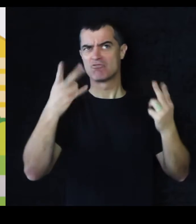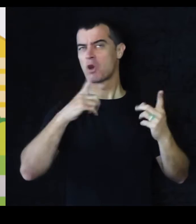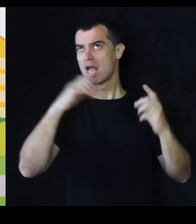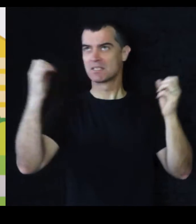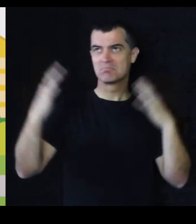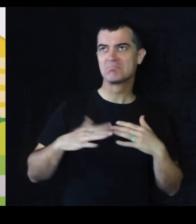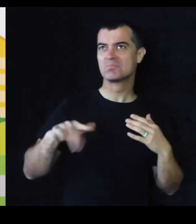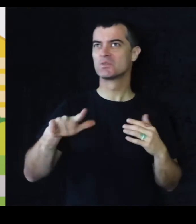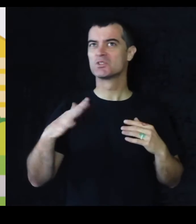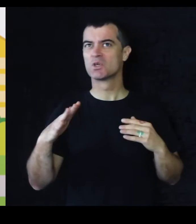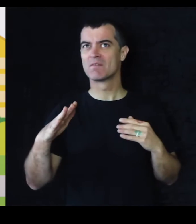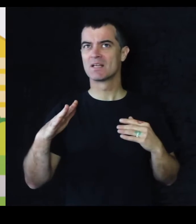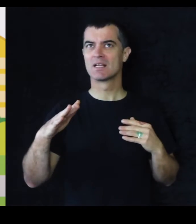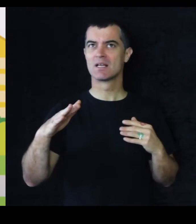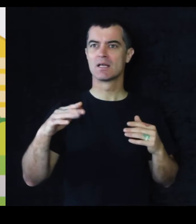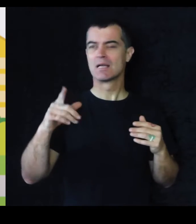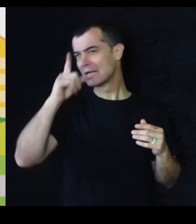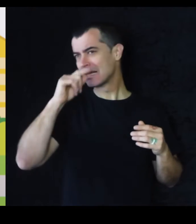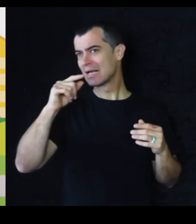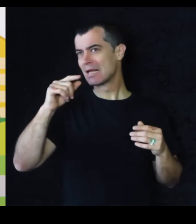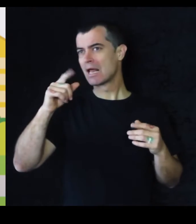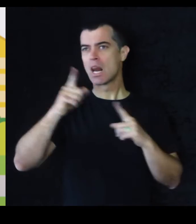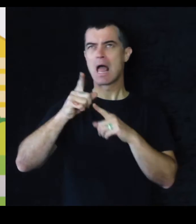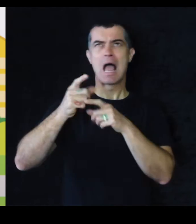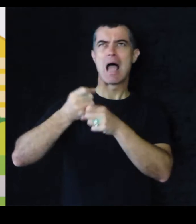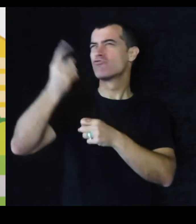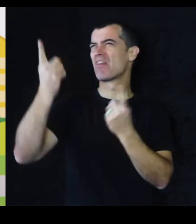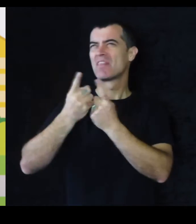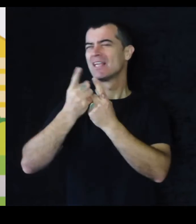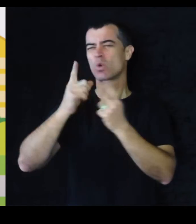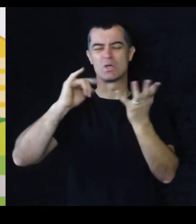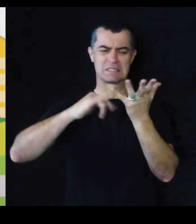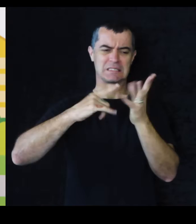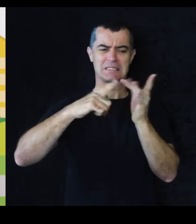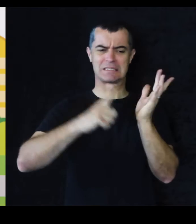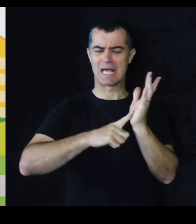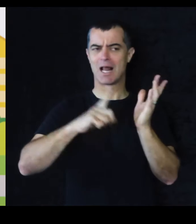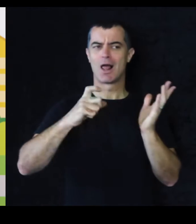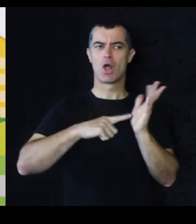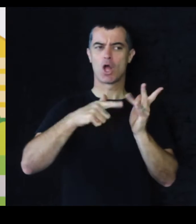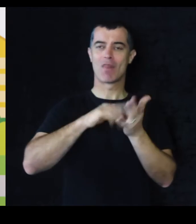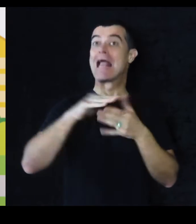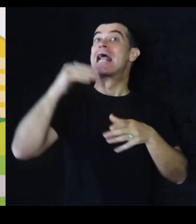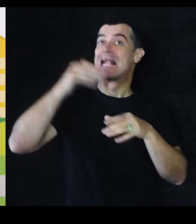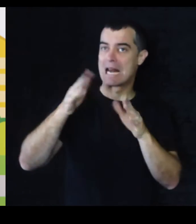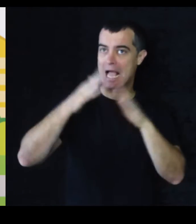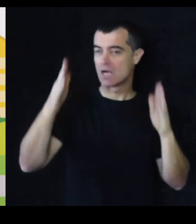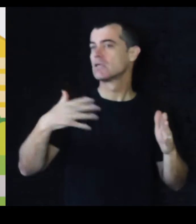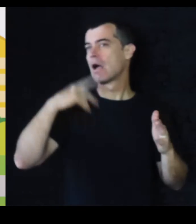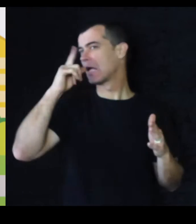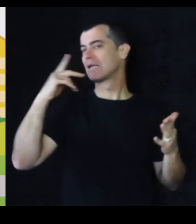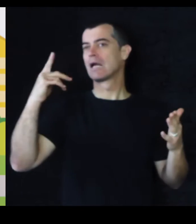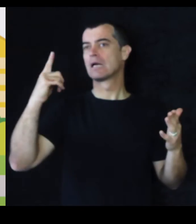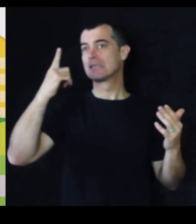is shuttered off by sort of umbrella-ish things or sailcloth things inside the house, but I can at any